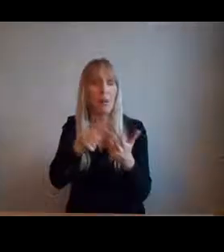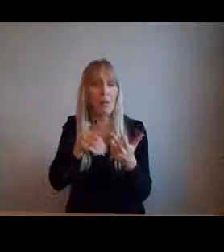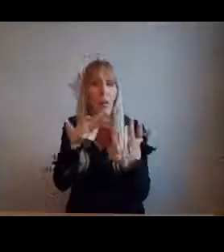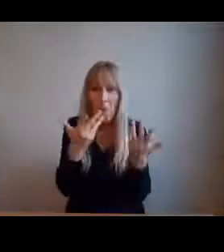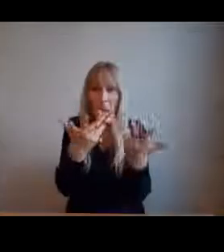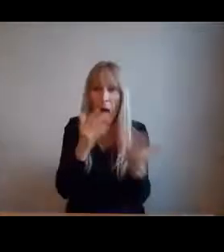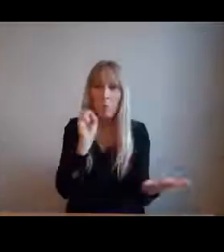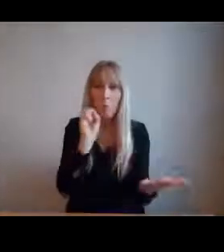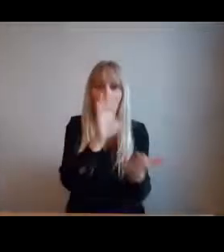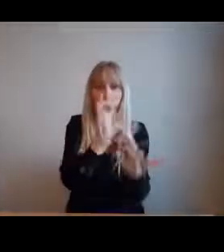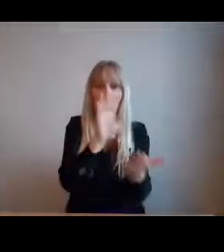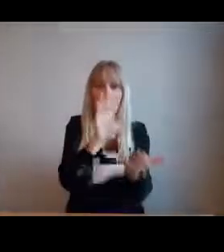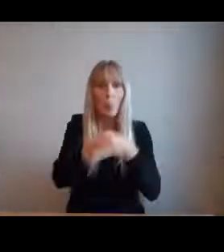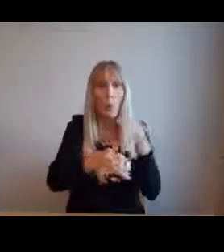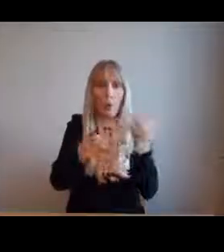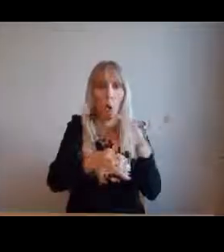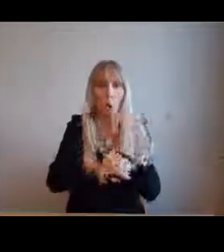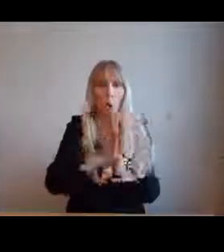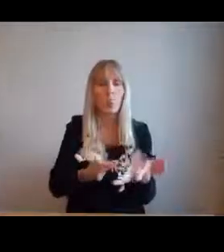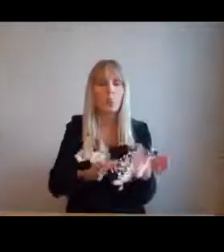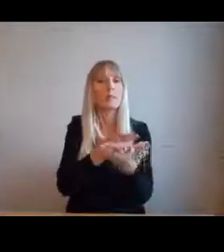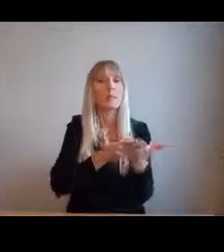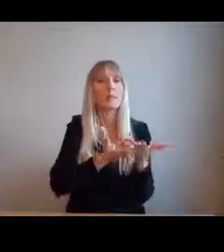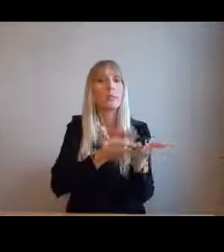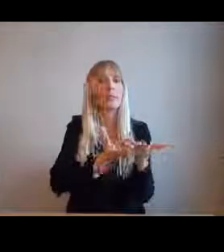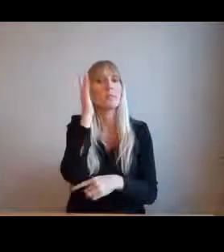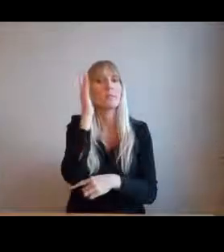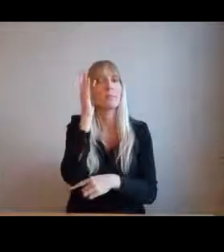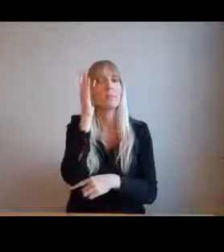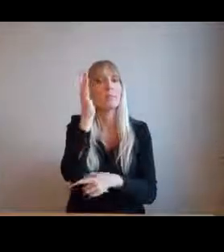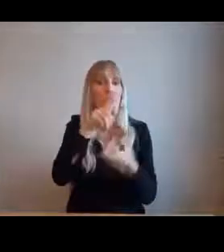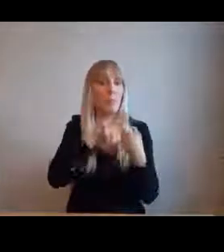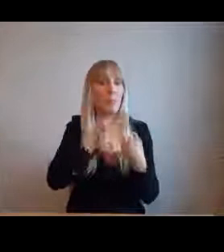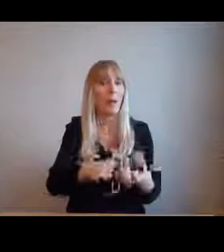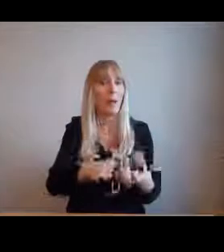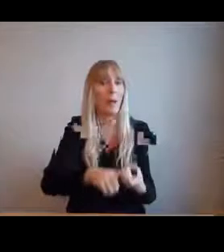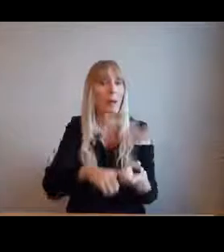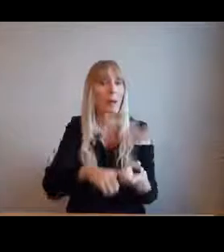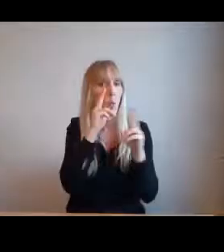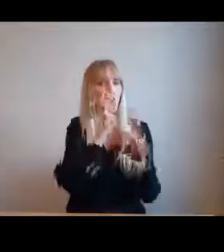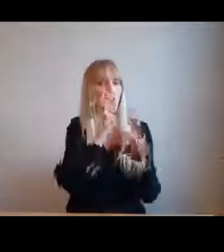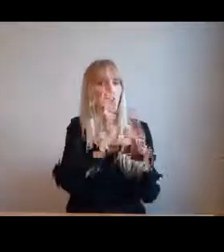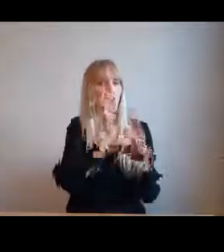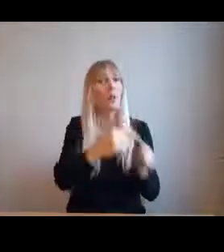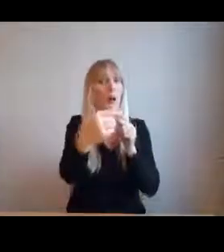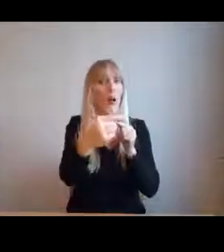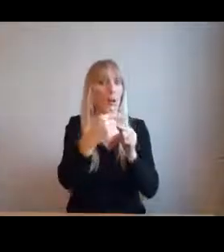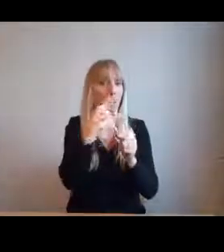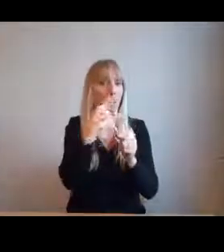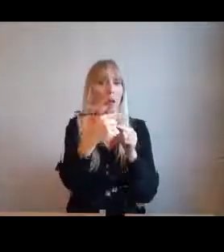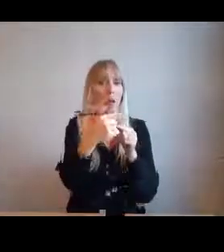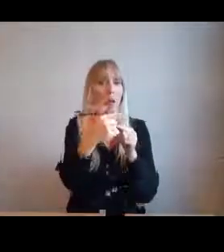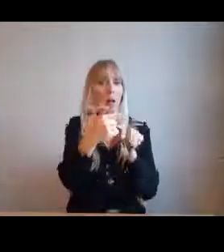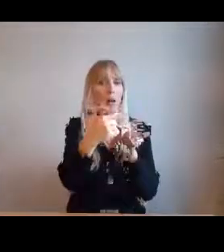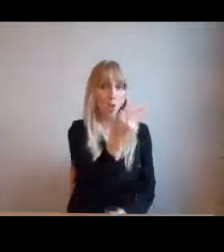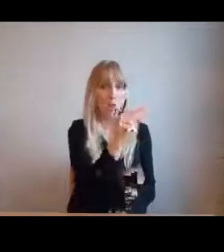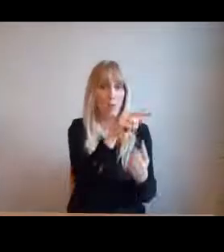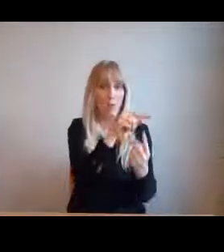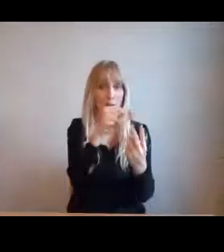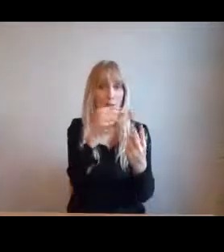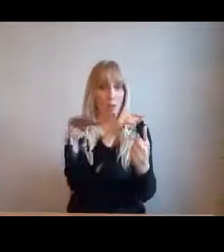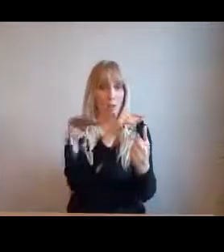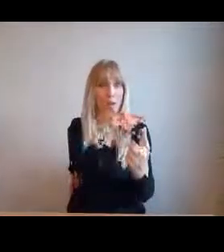already done so to today's session. Depending on how you're watching this webinar, your view will look like one of the three options on the